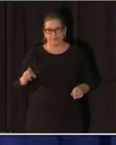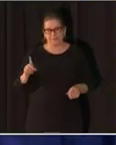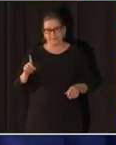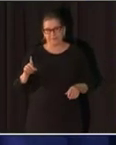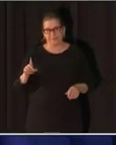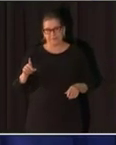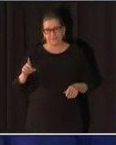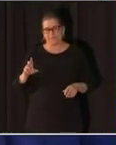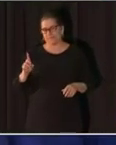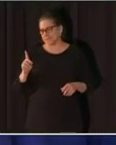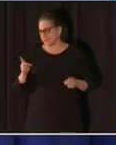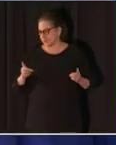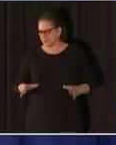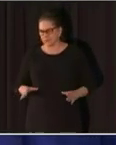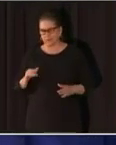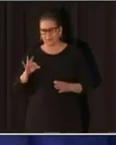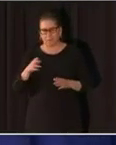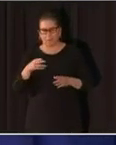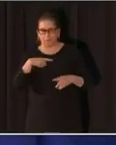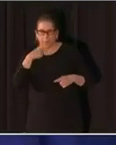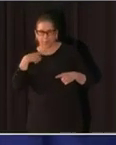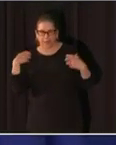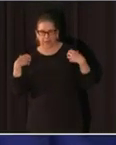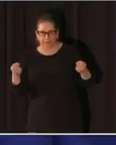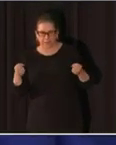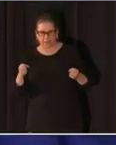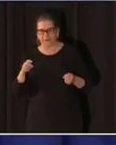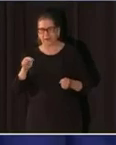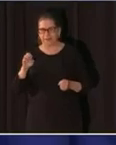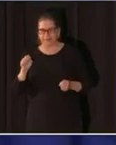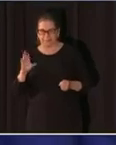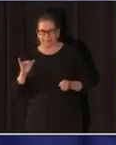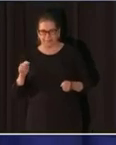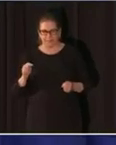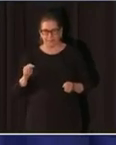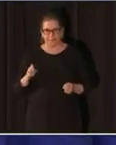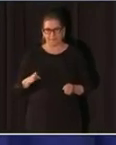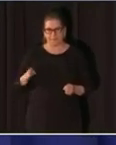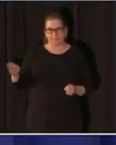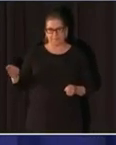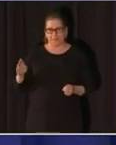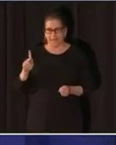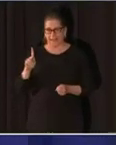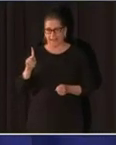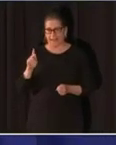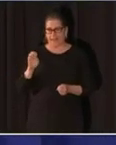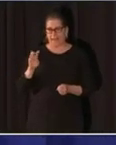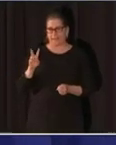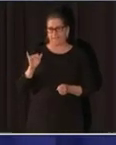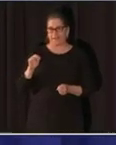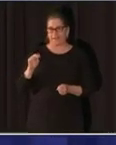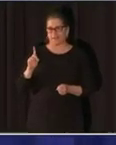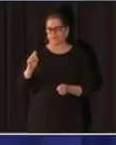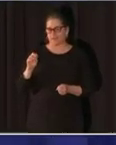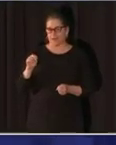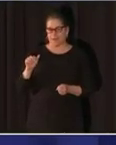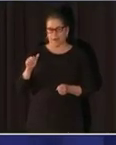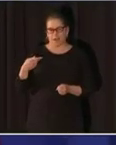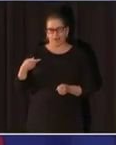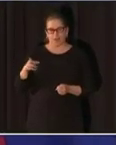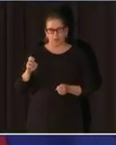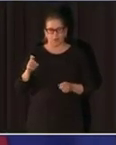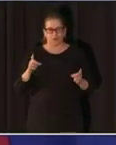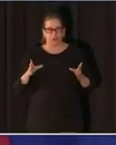the Deputy Mayor for Public Safety and Justice, Kevin Donahue, our Incident Commander and Director